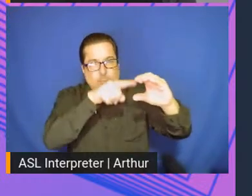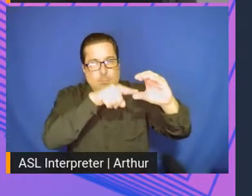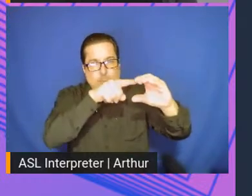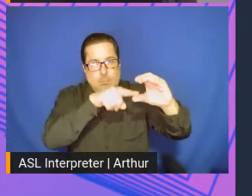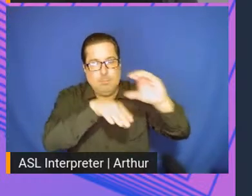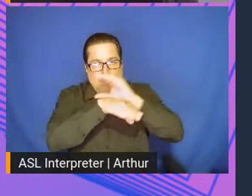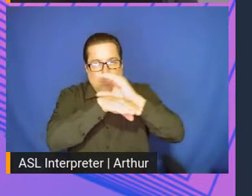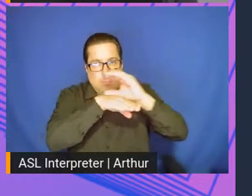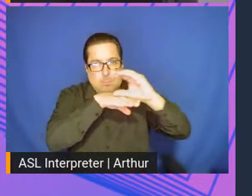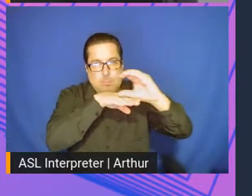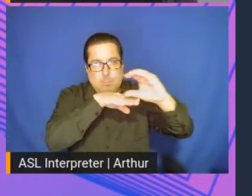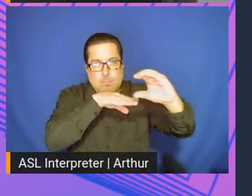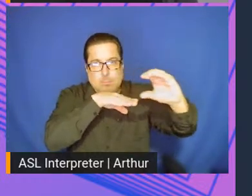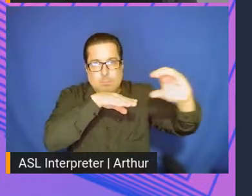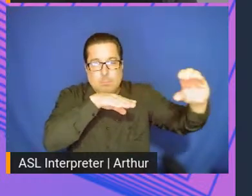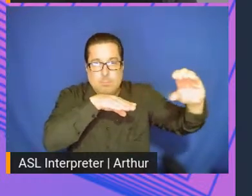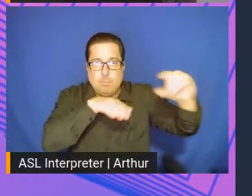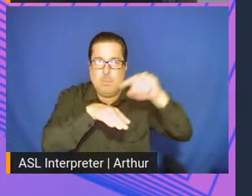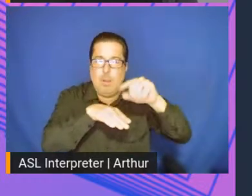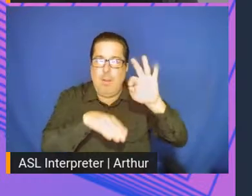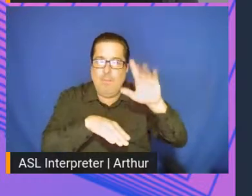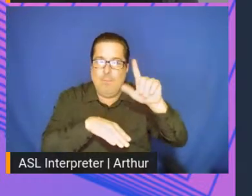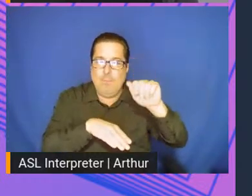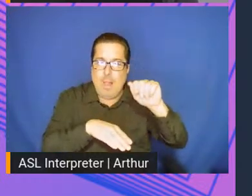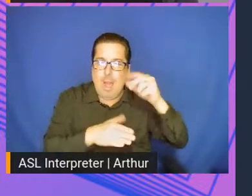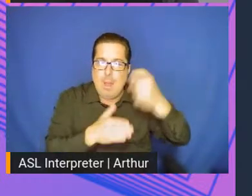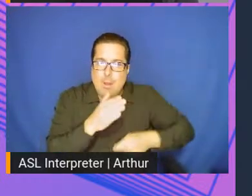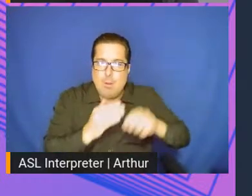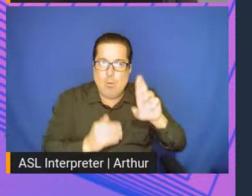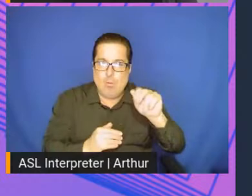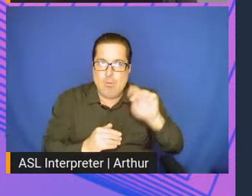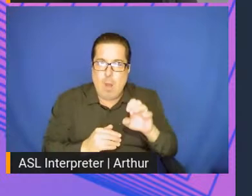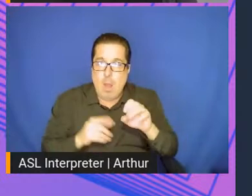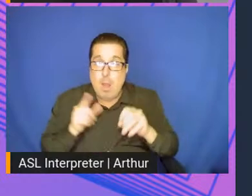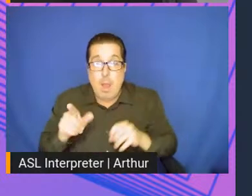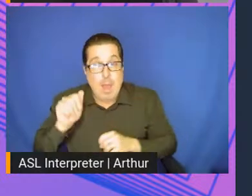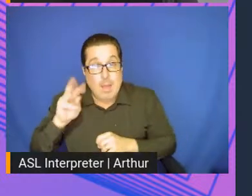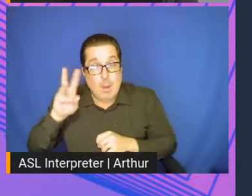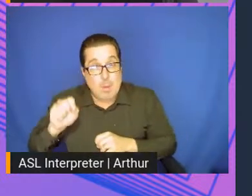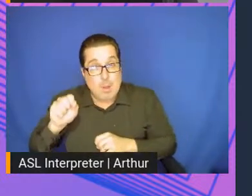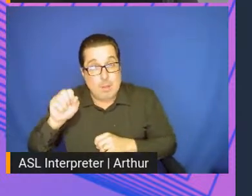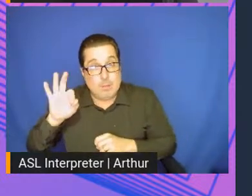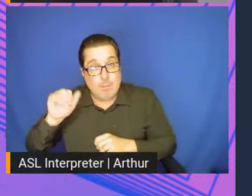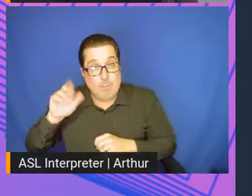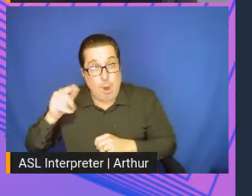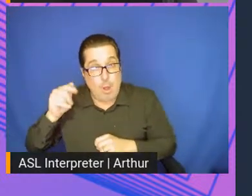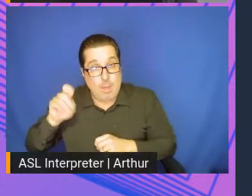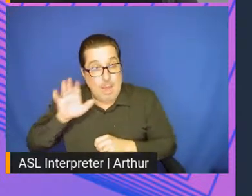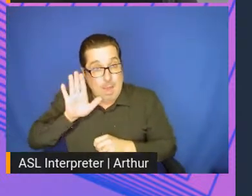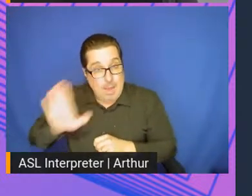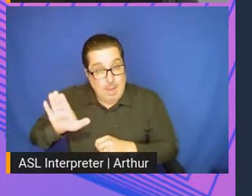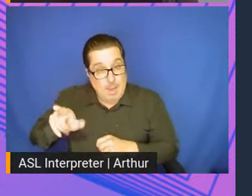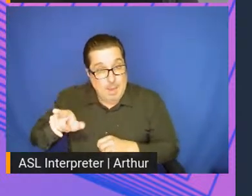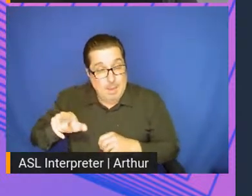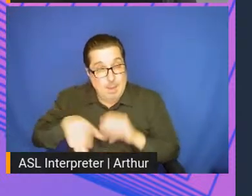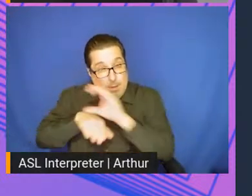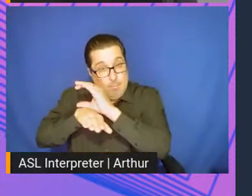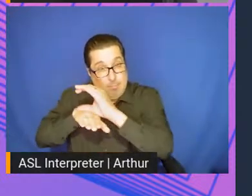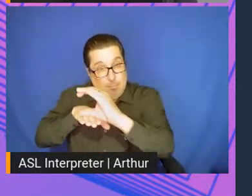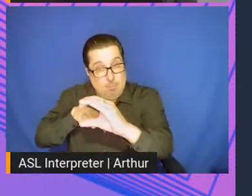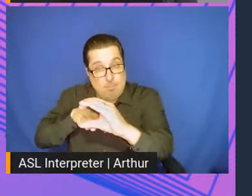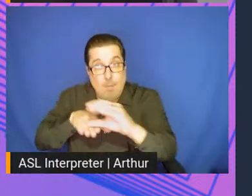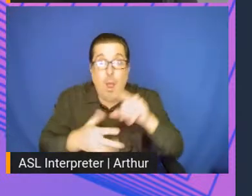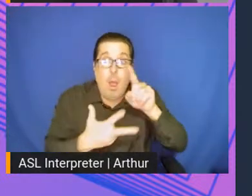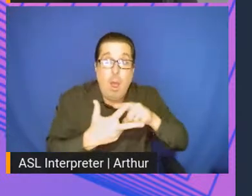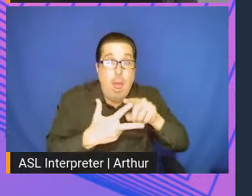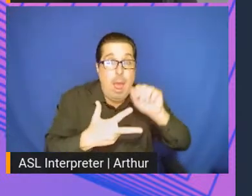I look at the flat rate for AWS Fargate and the amount of requests per second that an AWS Fargate container can serve, I may look at